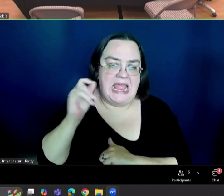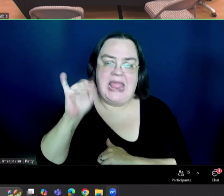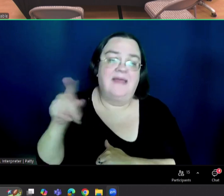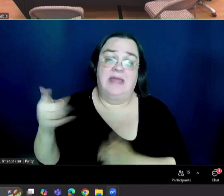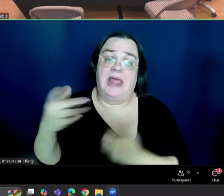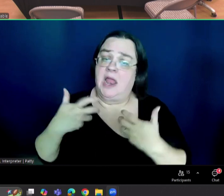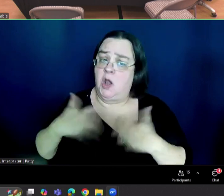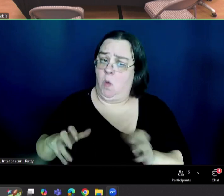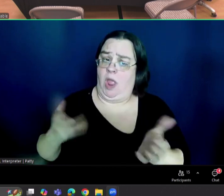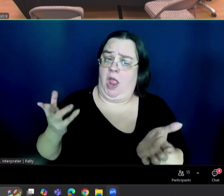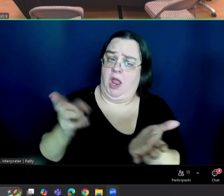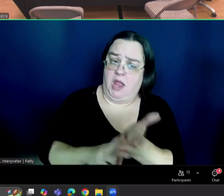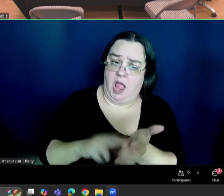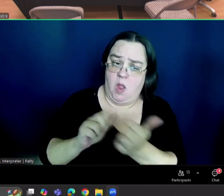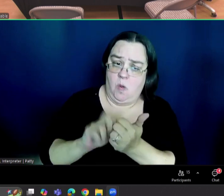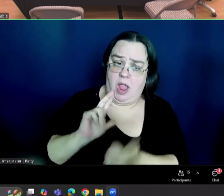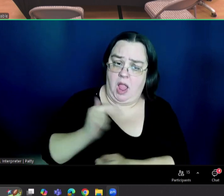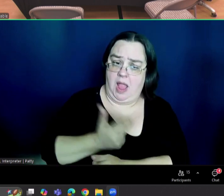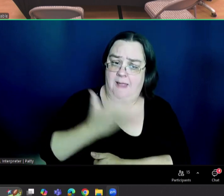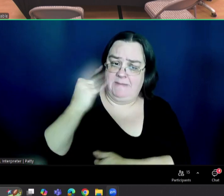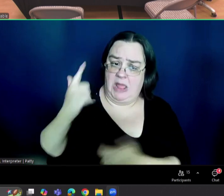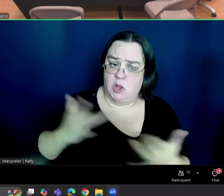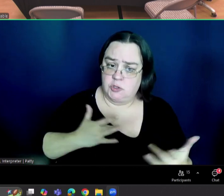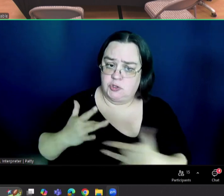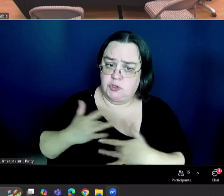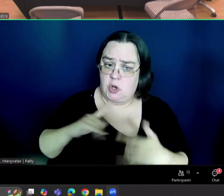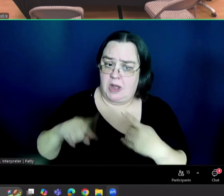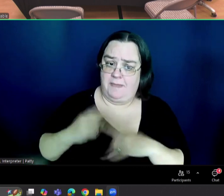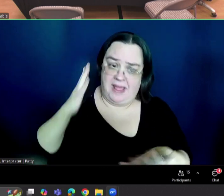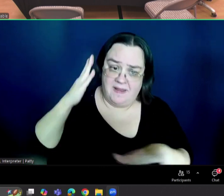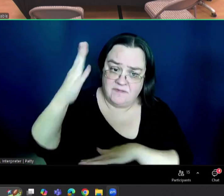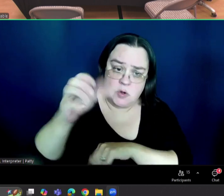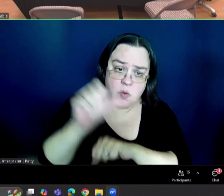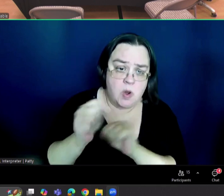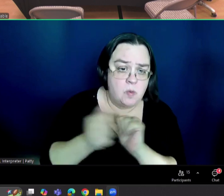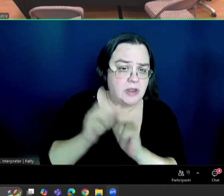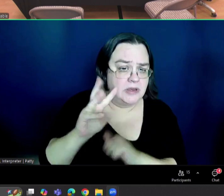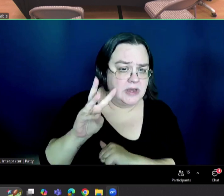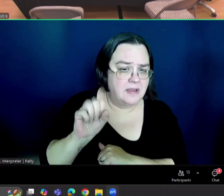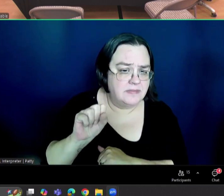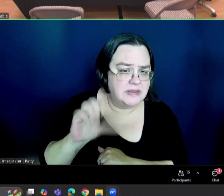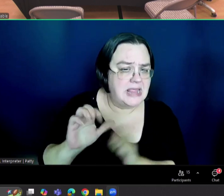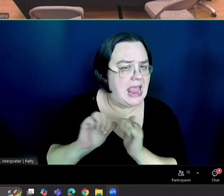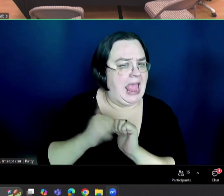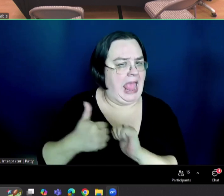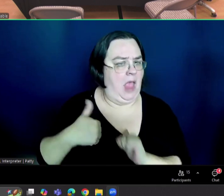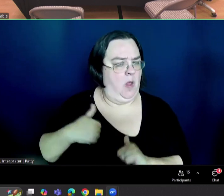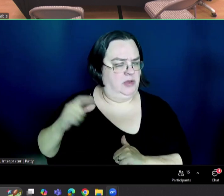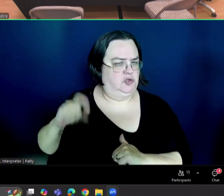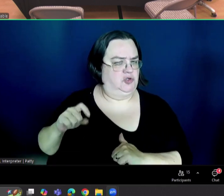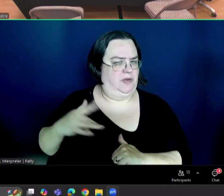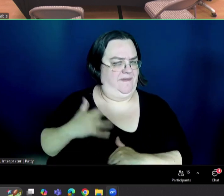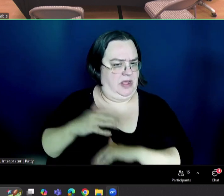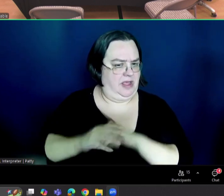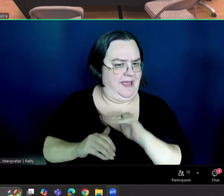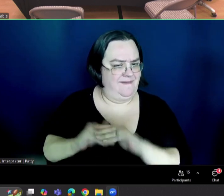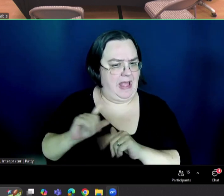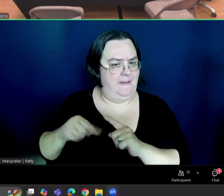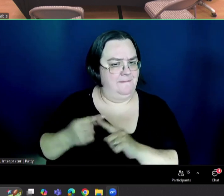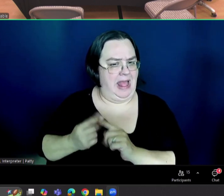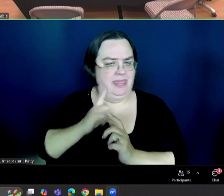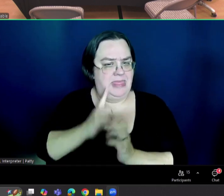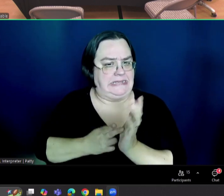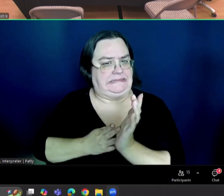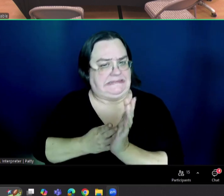contract with us because they were concerned about future work with WSSC, how am I supposed to feel comfortable about the integrity of the work they provide